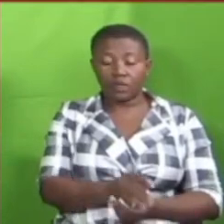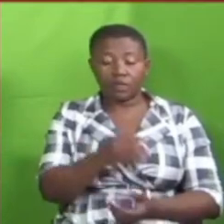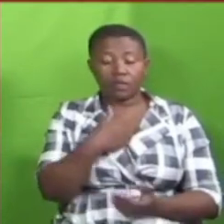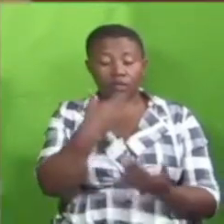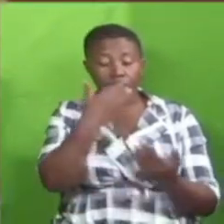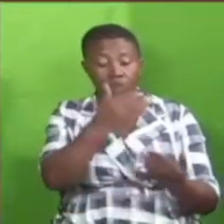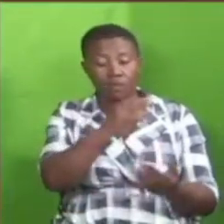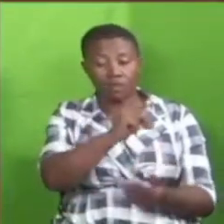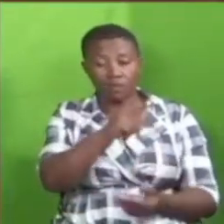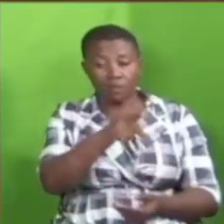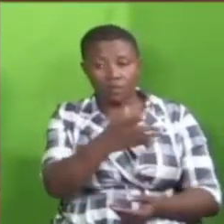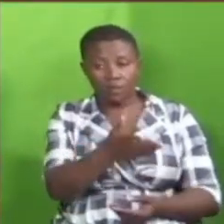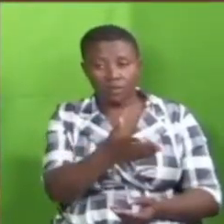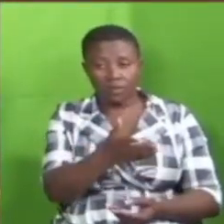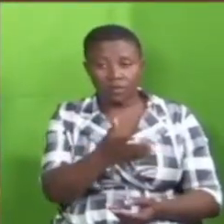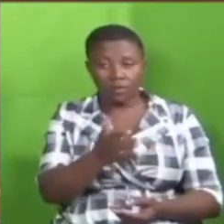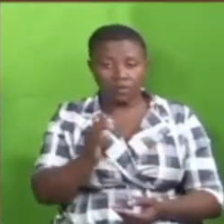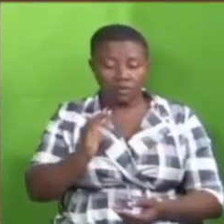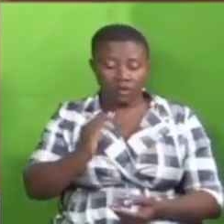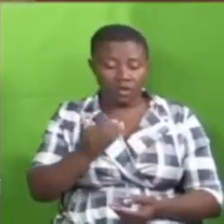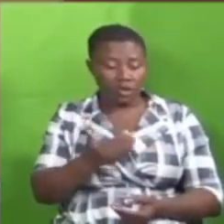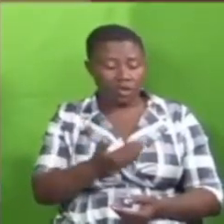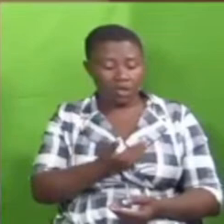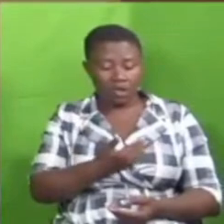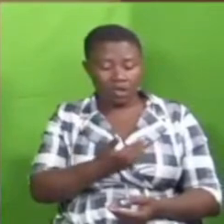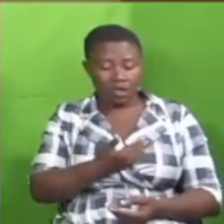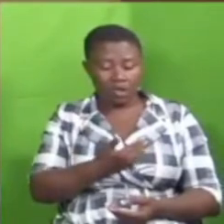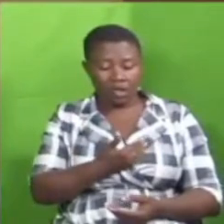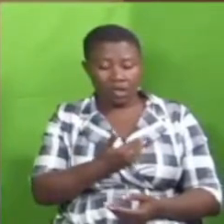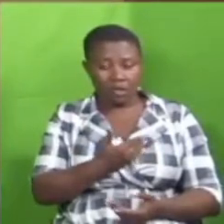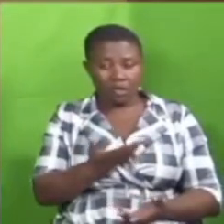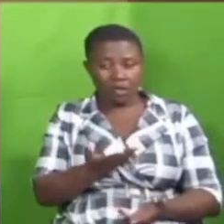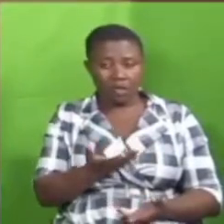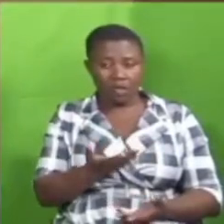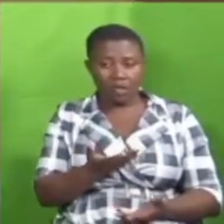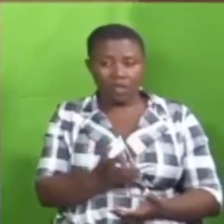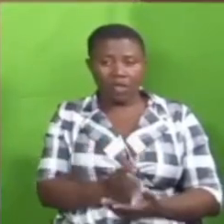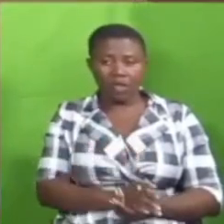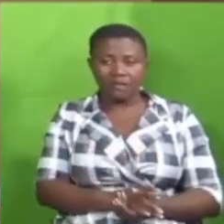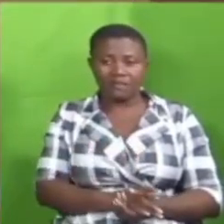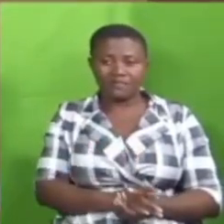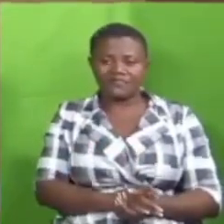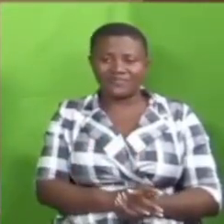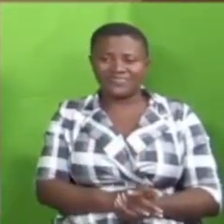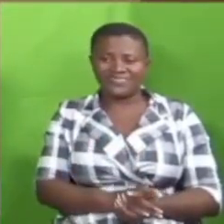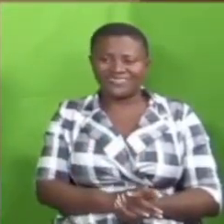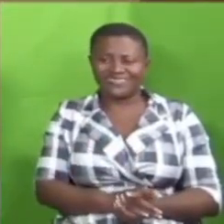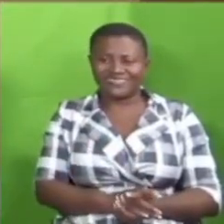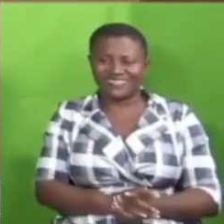Our departed Honorable Atta Force, Pamfo. Hey, it's not you.